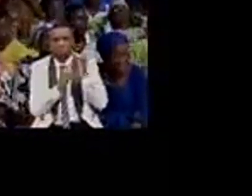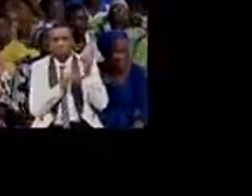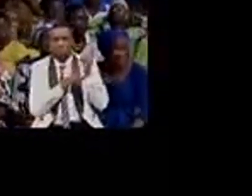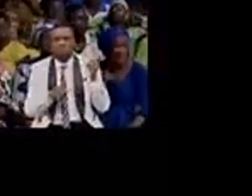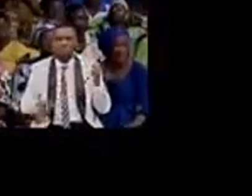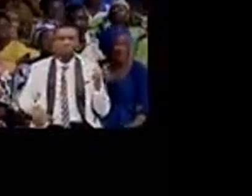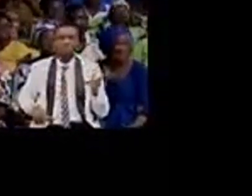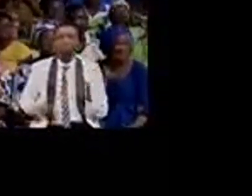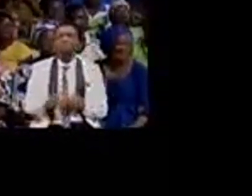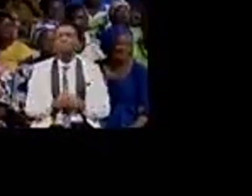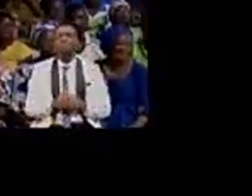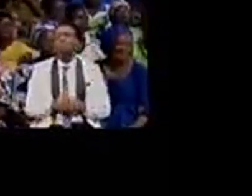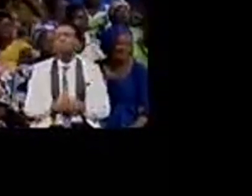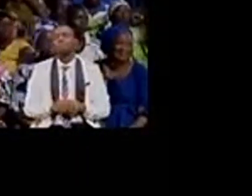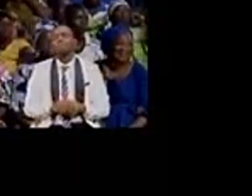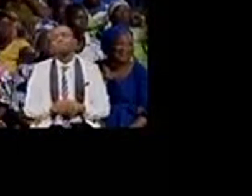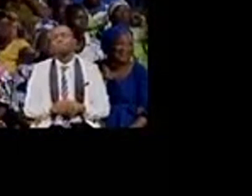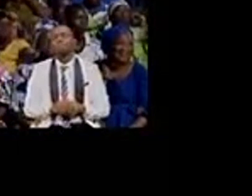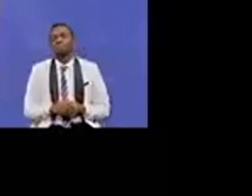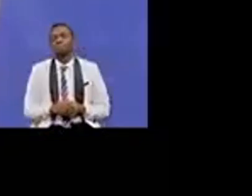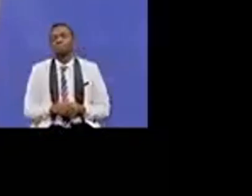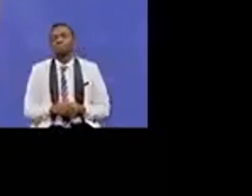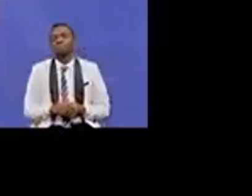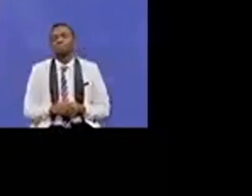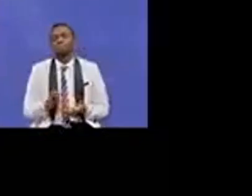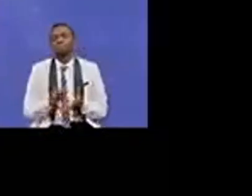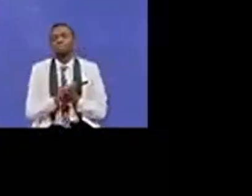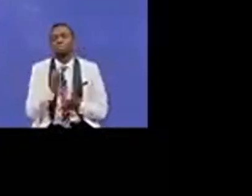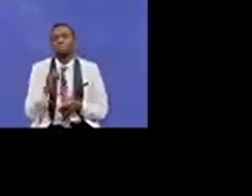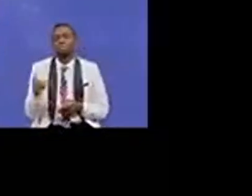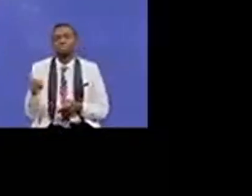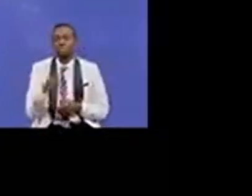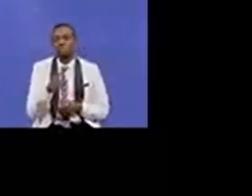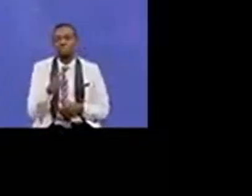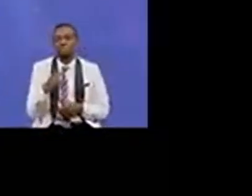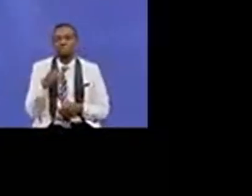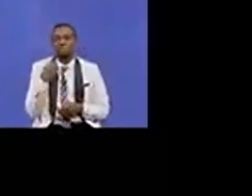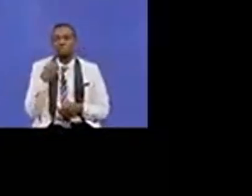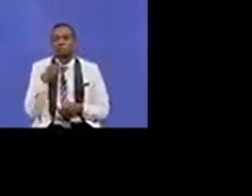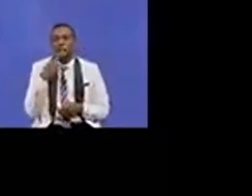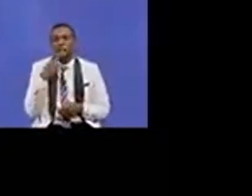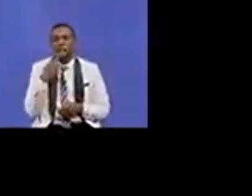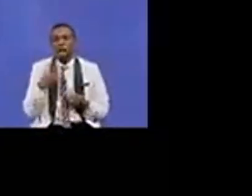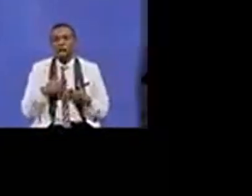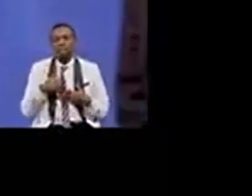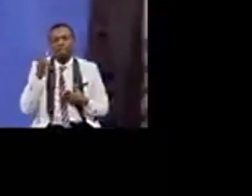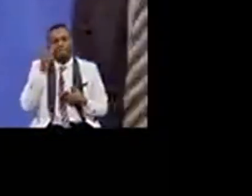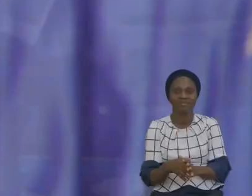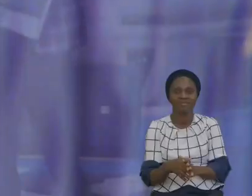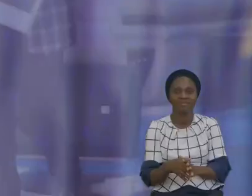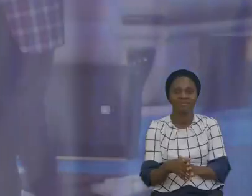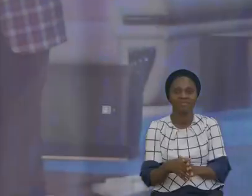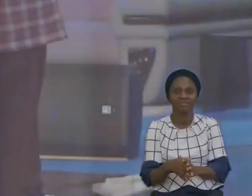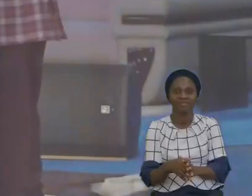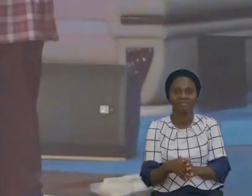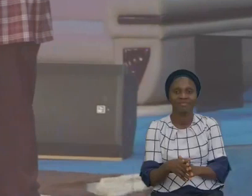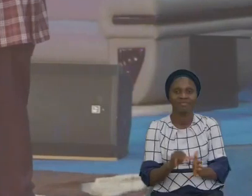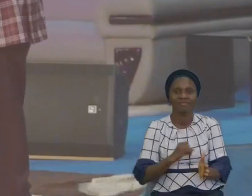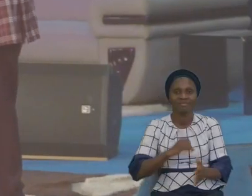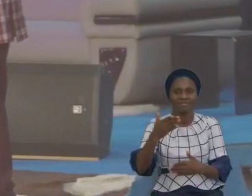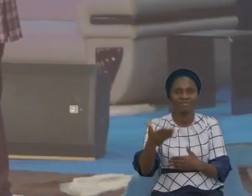Those of you who have listened to all the testimonies, don't be a spectator. You will be a partaker tonight.